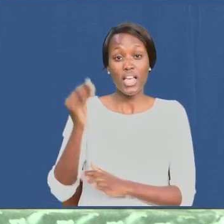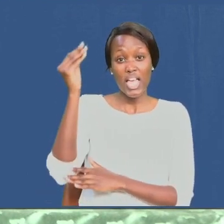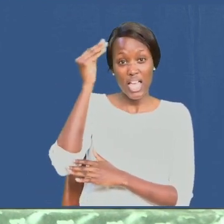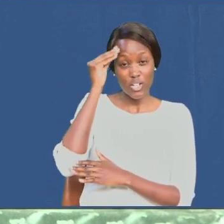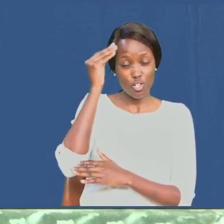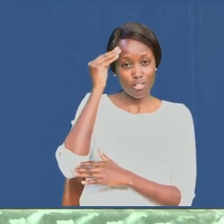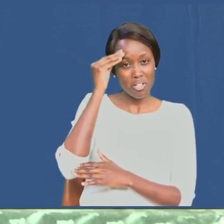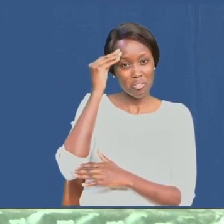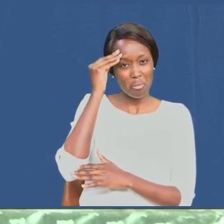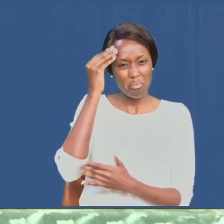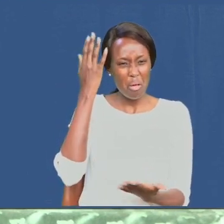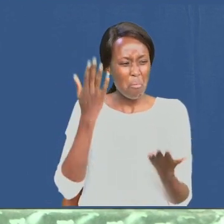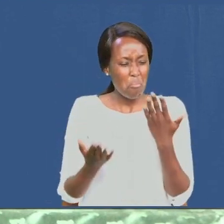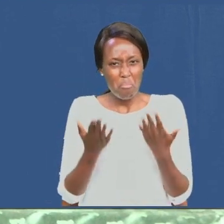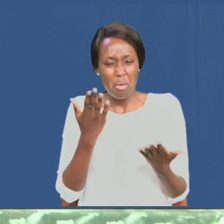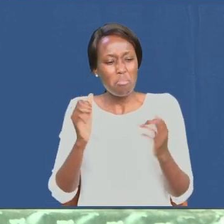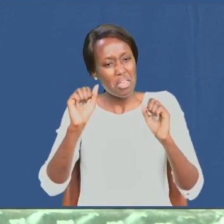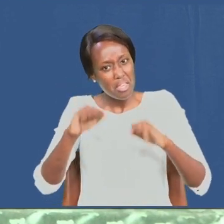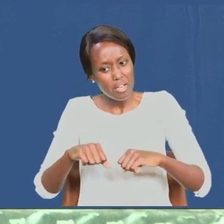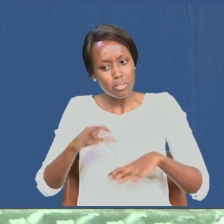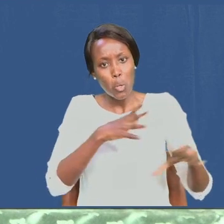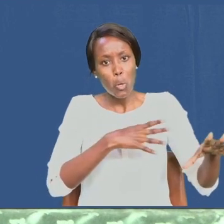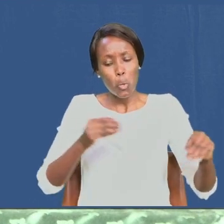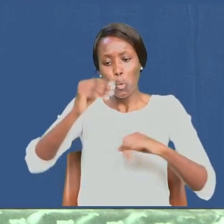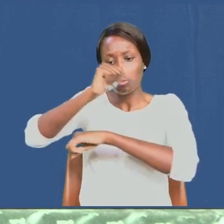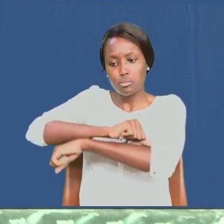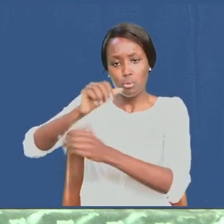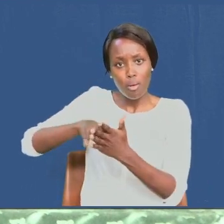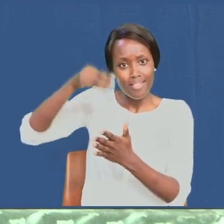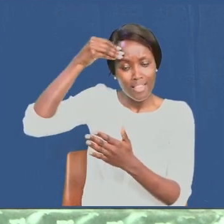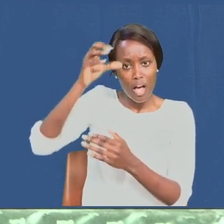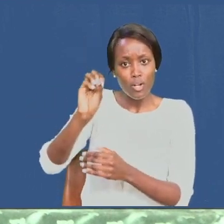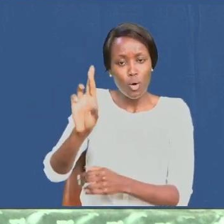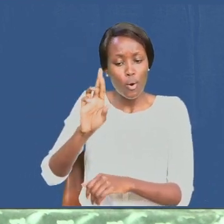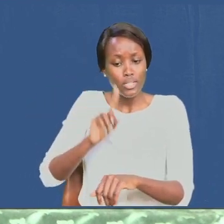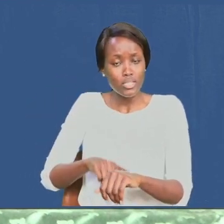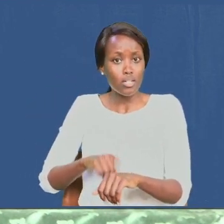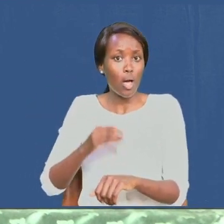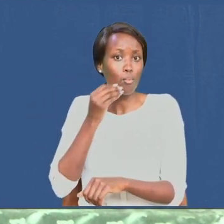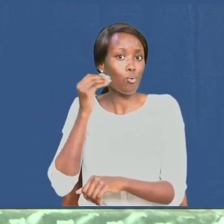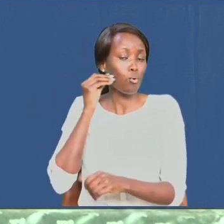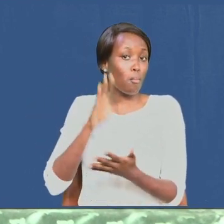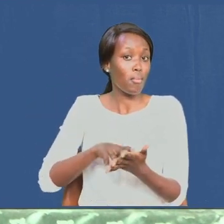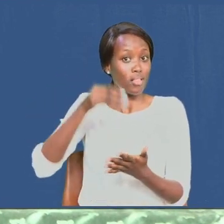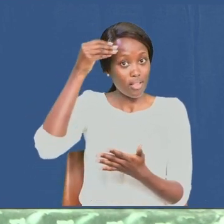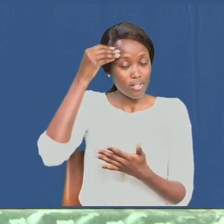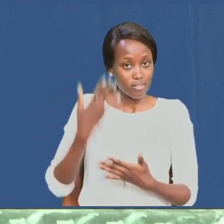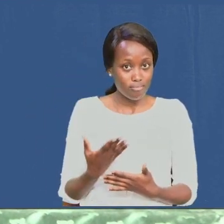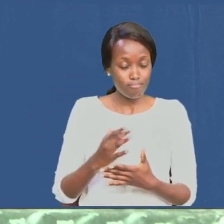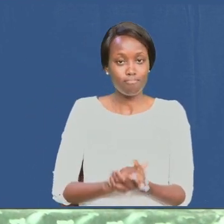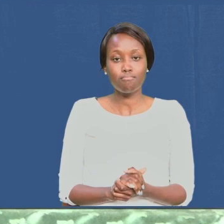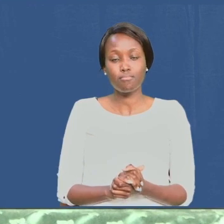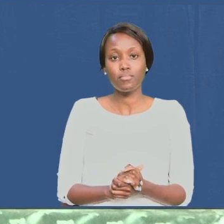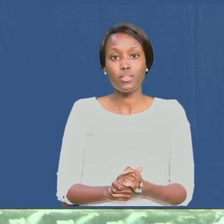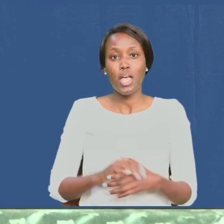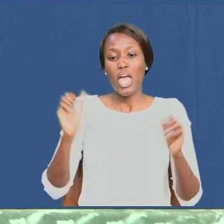Education can be both formal and informal. We can't leave education to a few people.